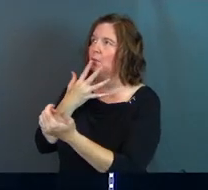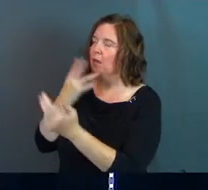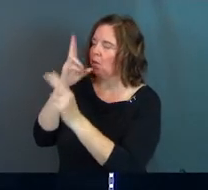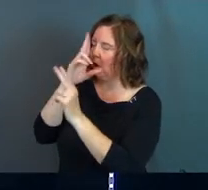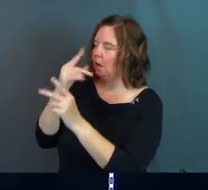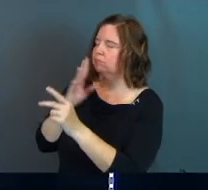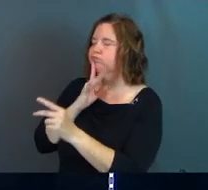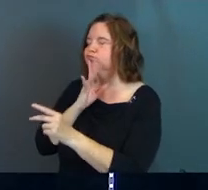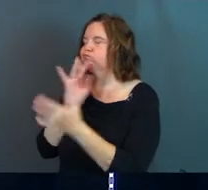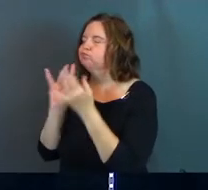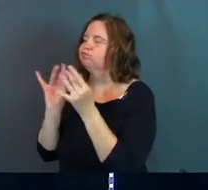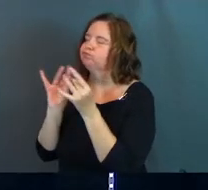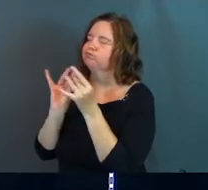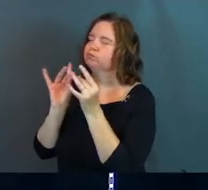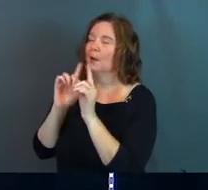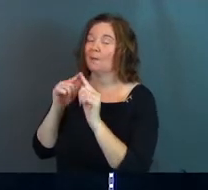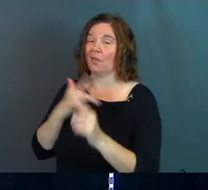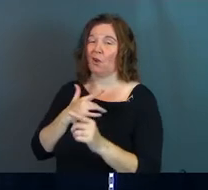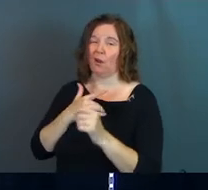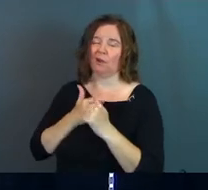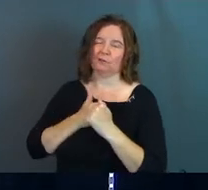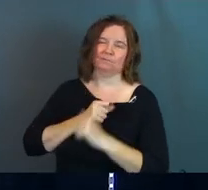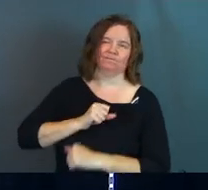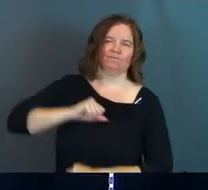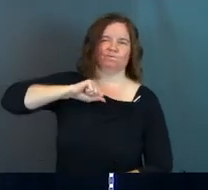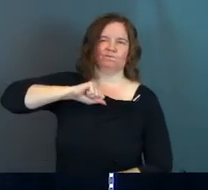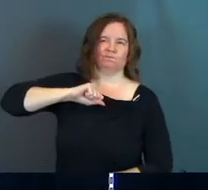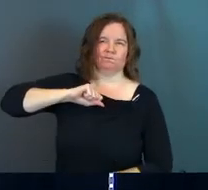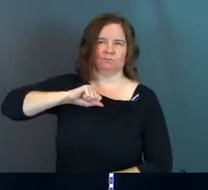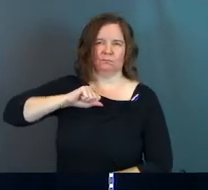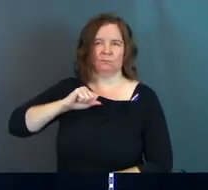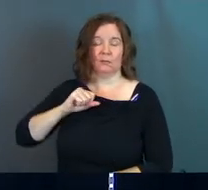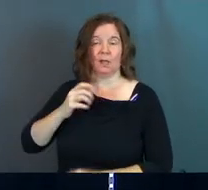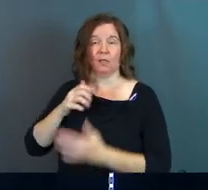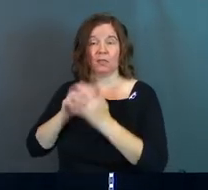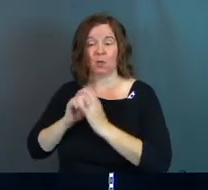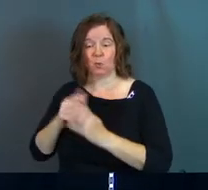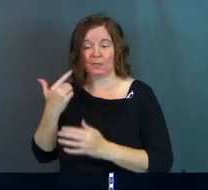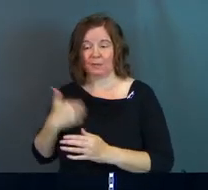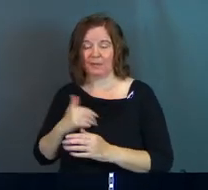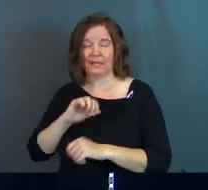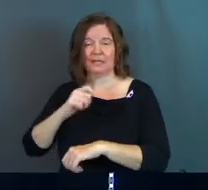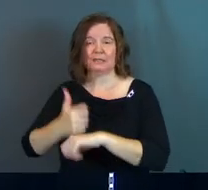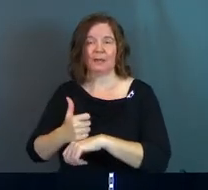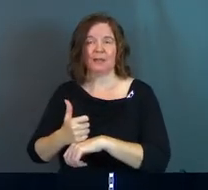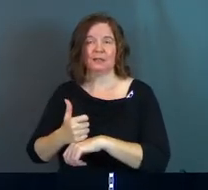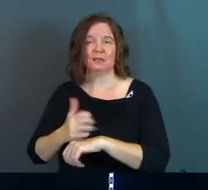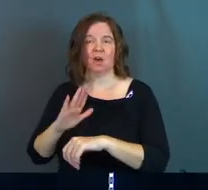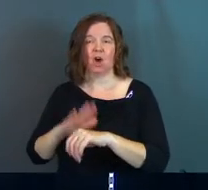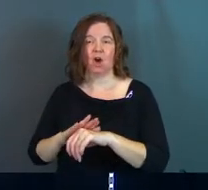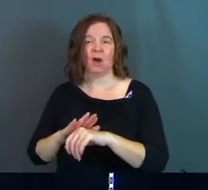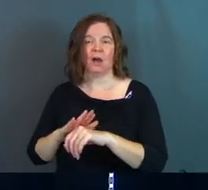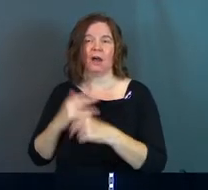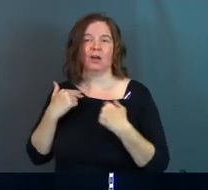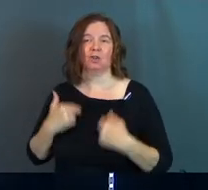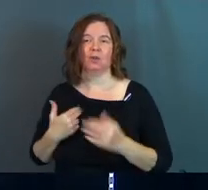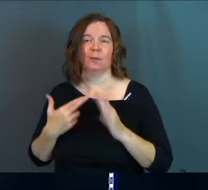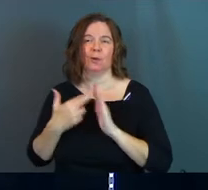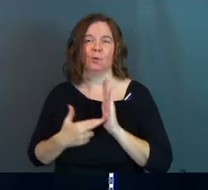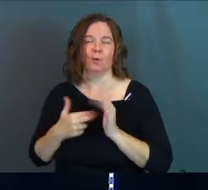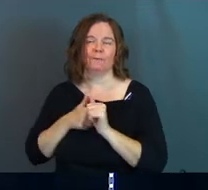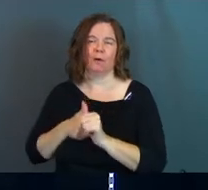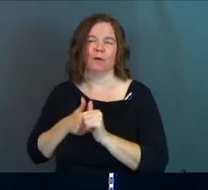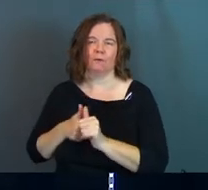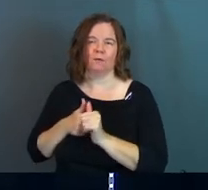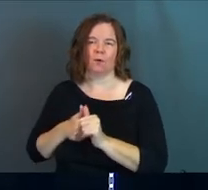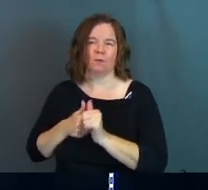me with their lips, but their hearts are far from me. Their worship of me is based on merely human rules